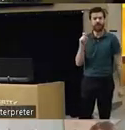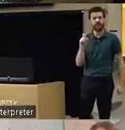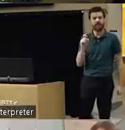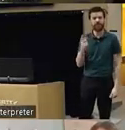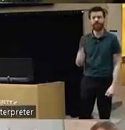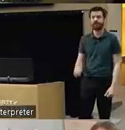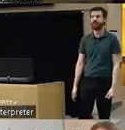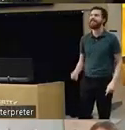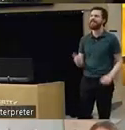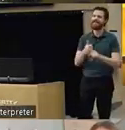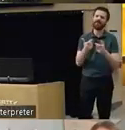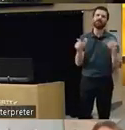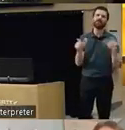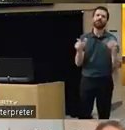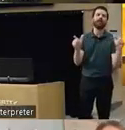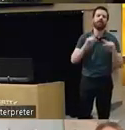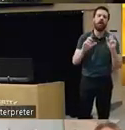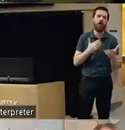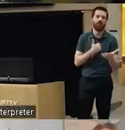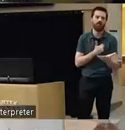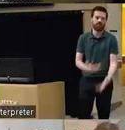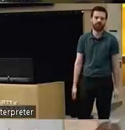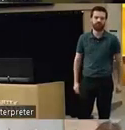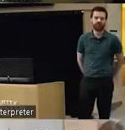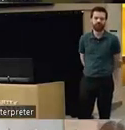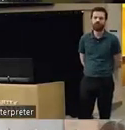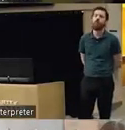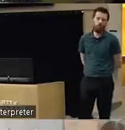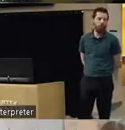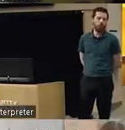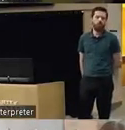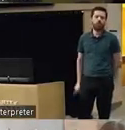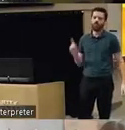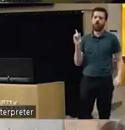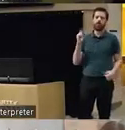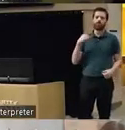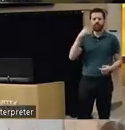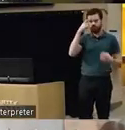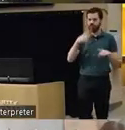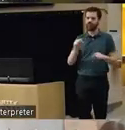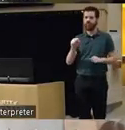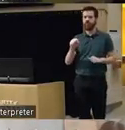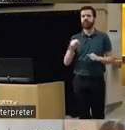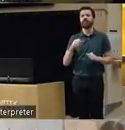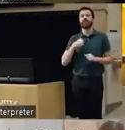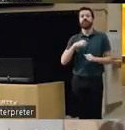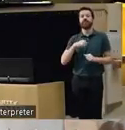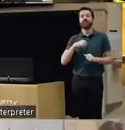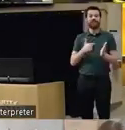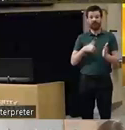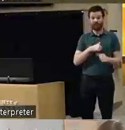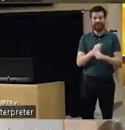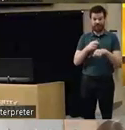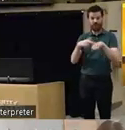was a little rambly, so I apologize. No, I agree with you. So the psychiatrists, we get all the referrals and we do